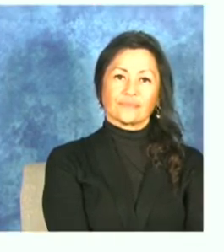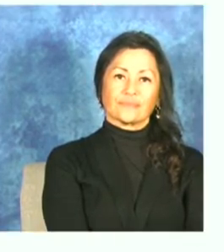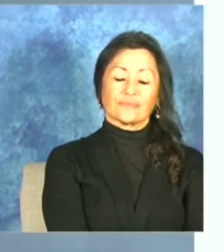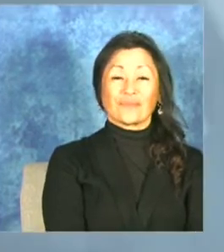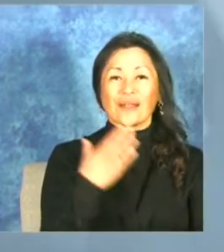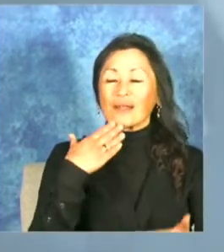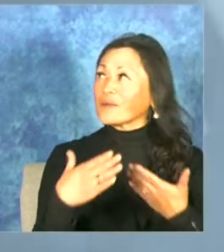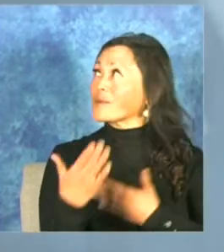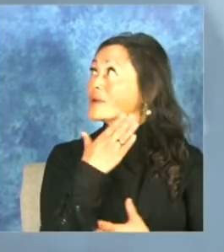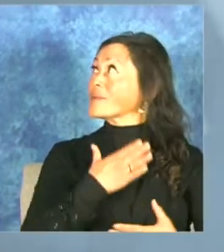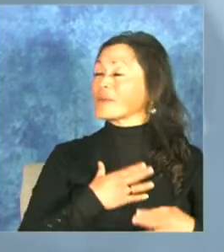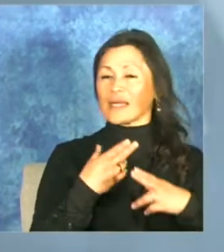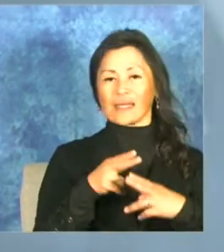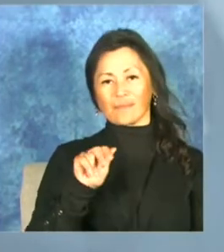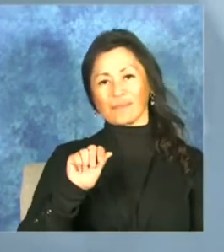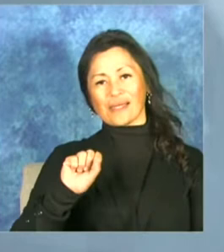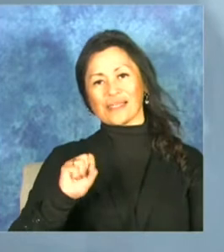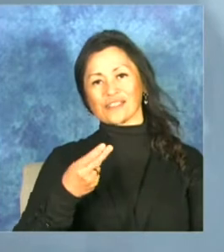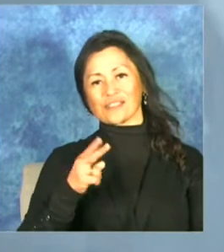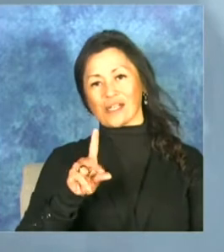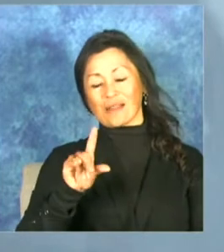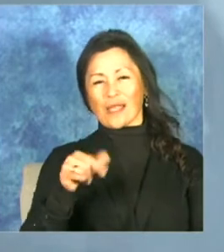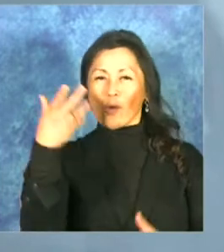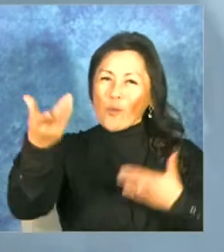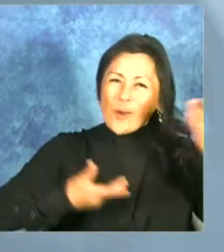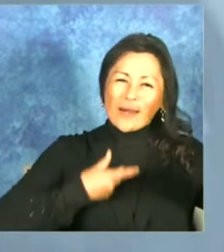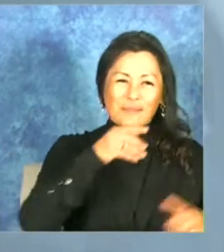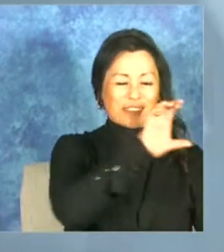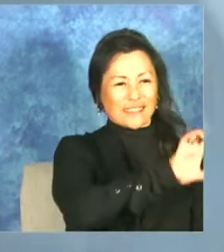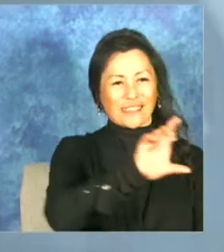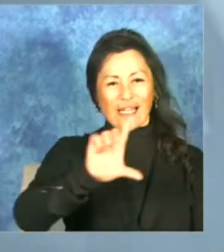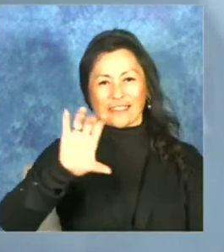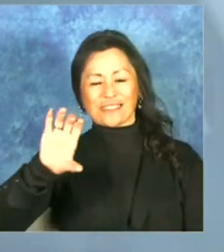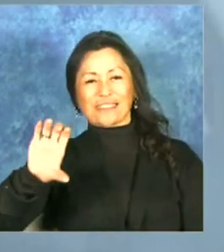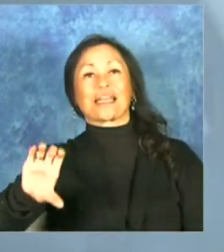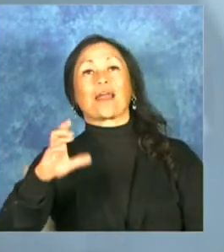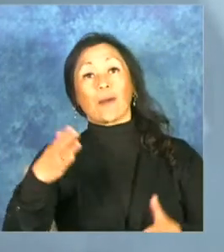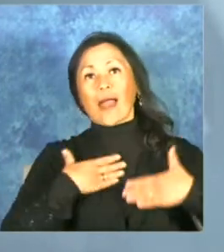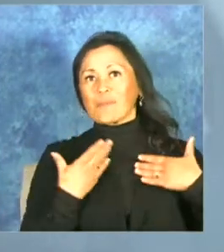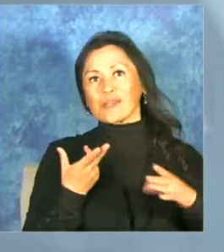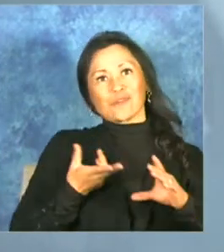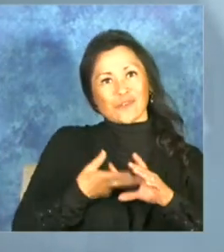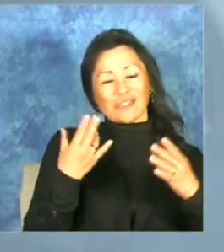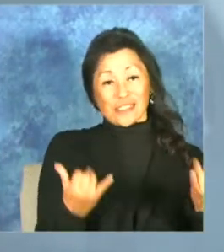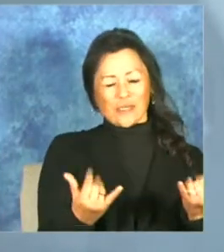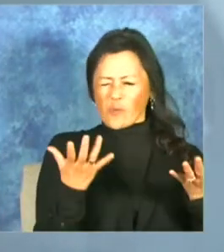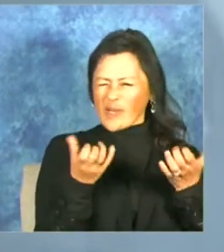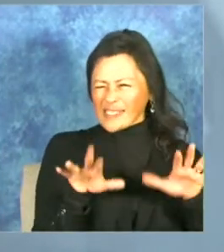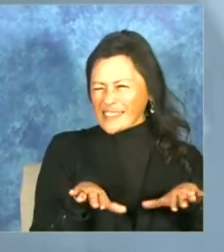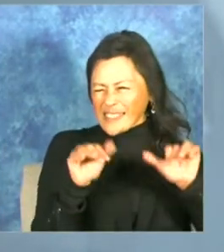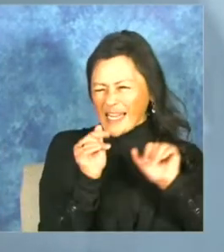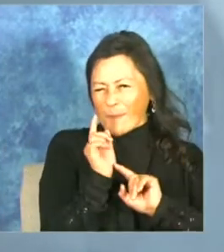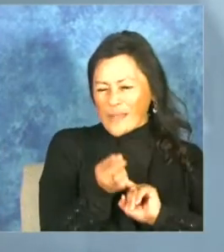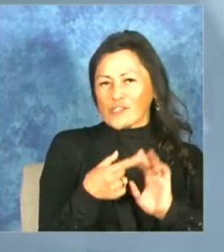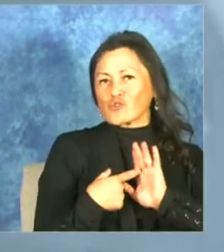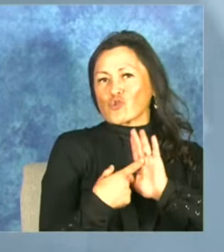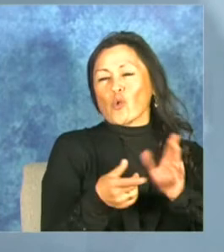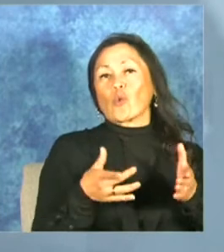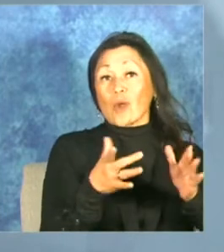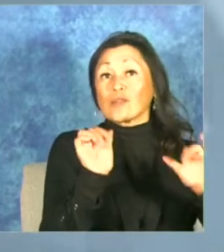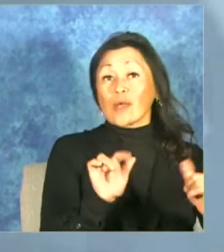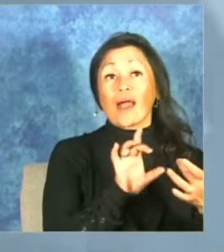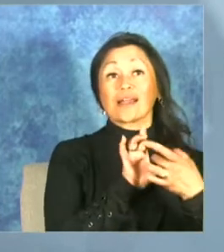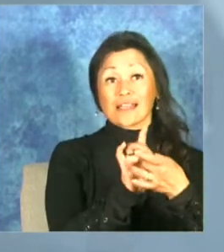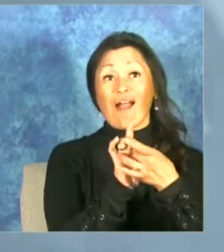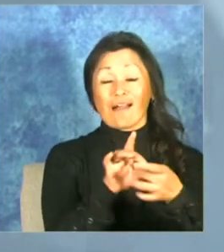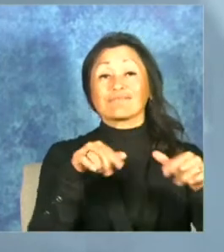Welcome to CLC. We're so glad that you've joined us this morning. We want to take just a minute and show you some ways that you can